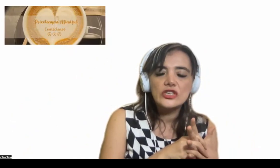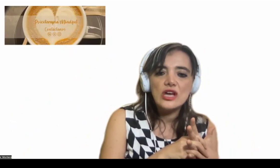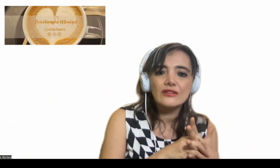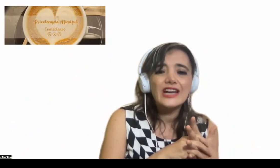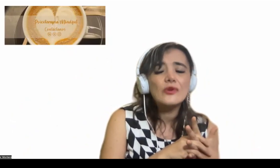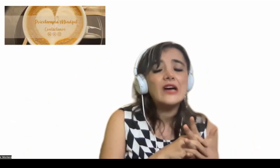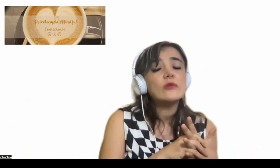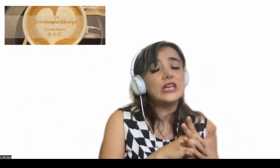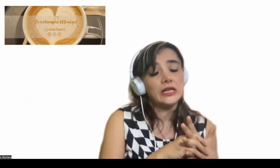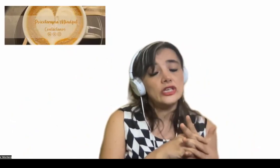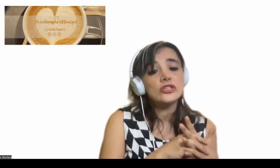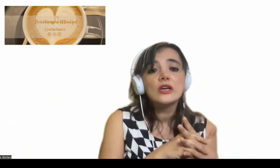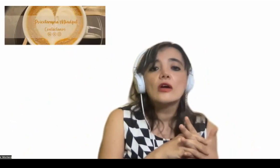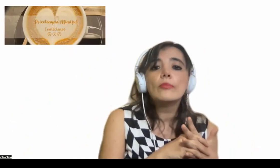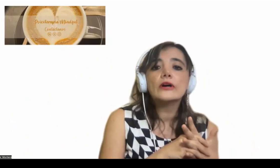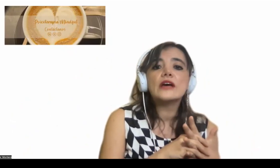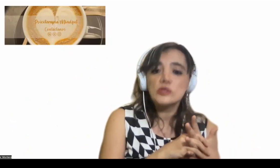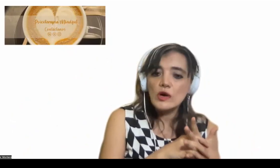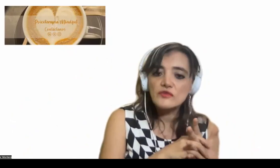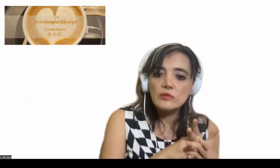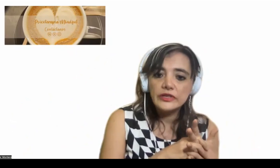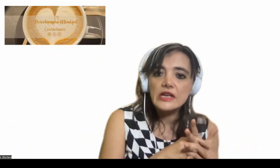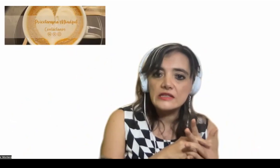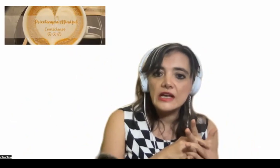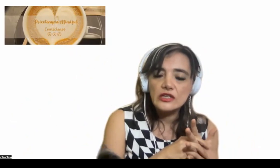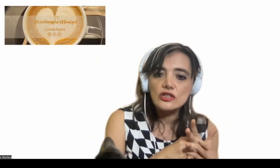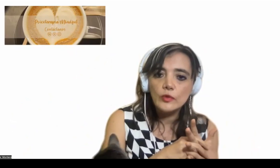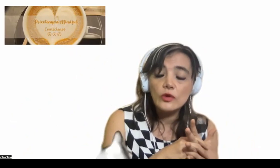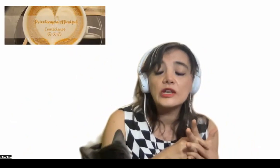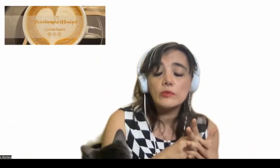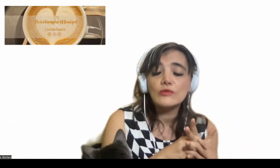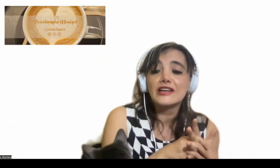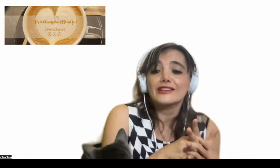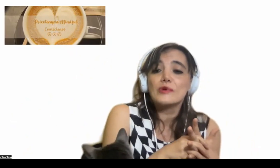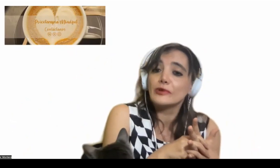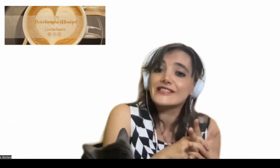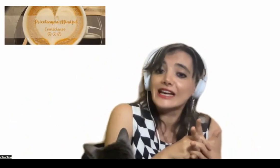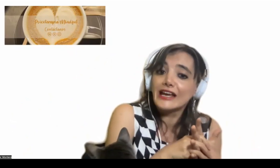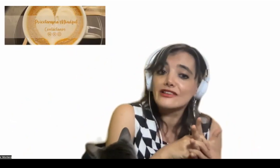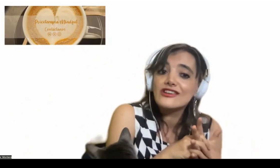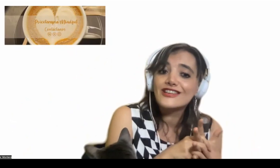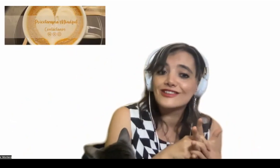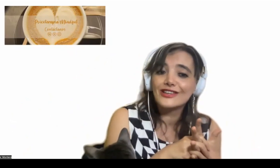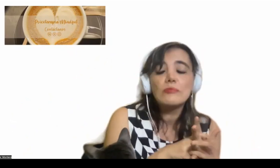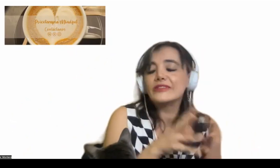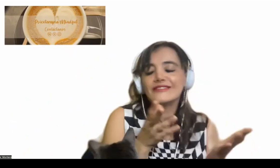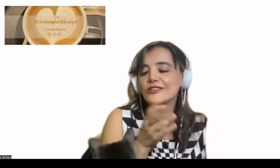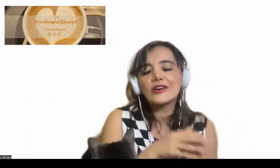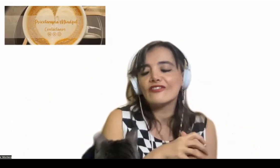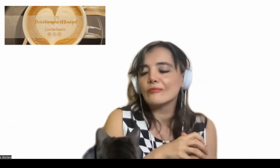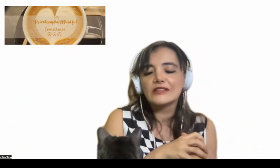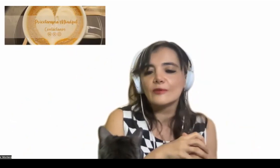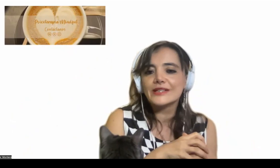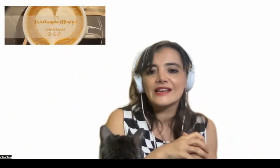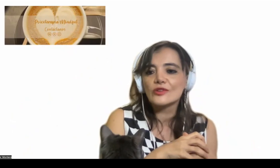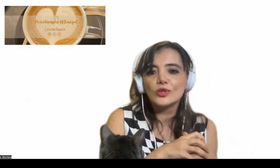scans in my channel. I don't have them in English, but I do have some body scans that I can share with you, and I promise that I'll do a body scan in English. But you